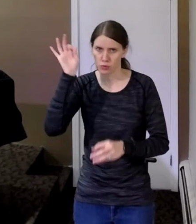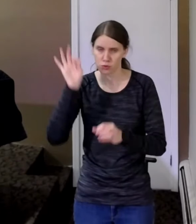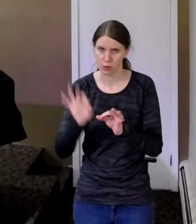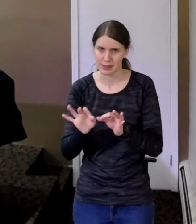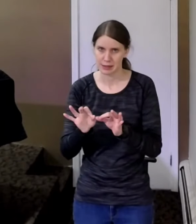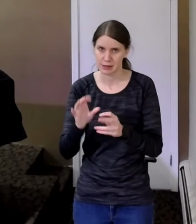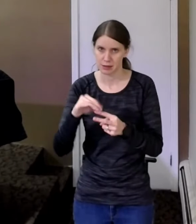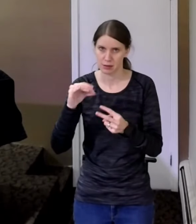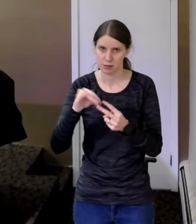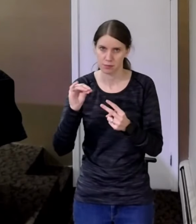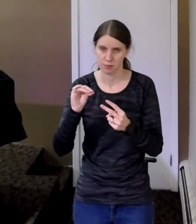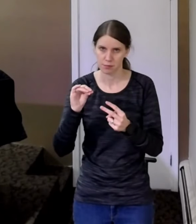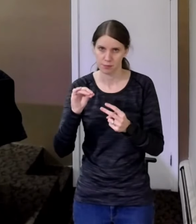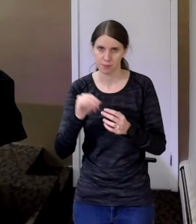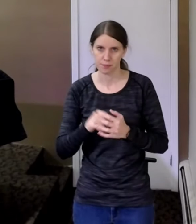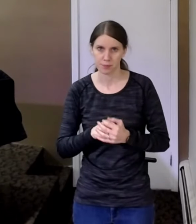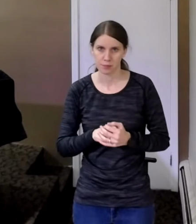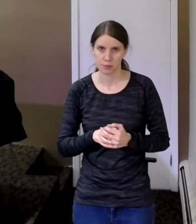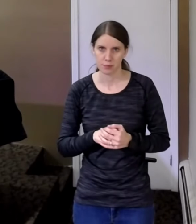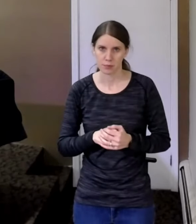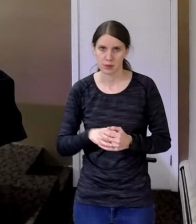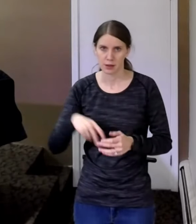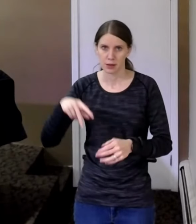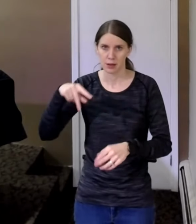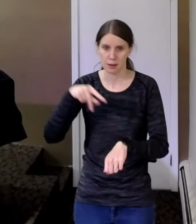This Peter Shepherd wrote,